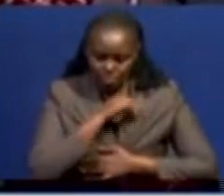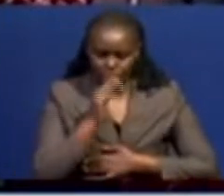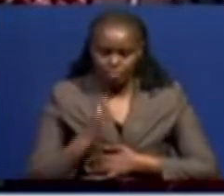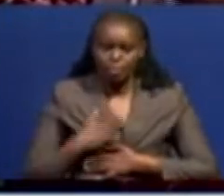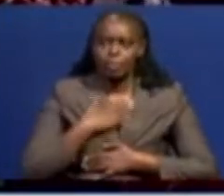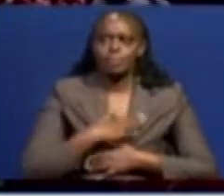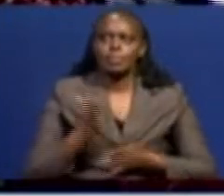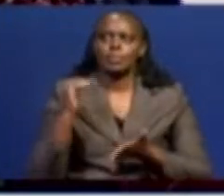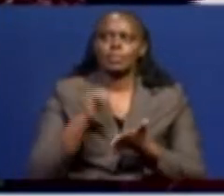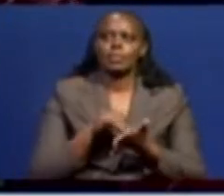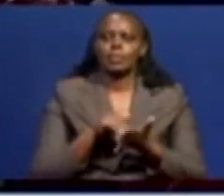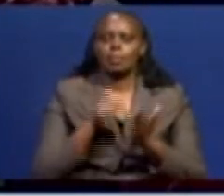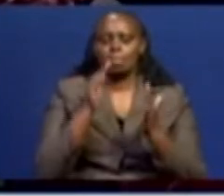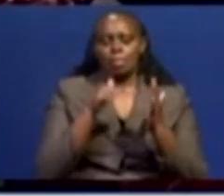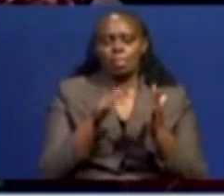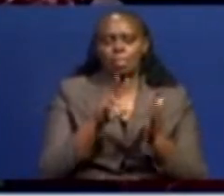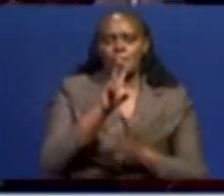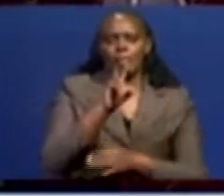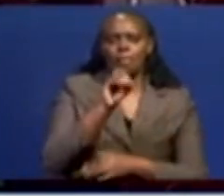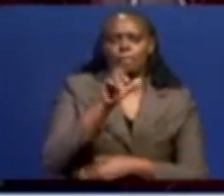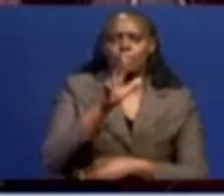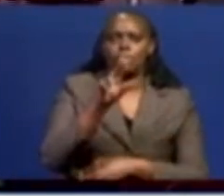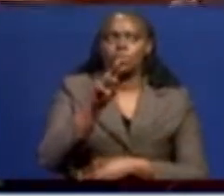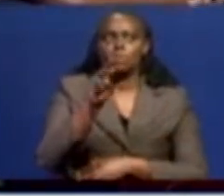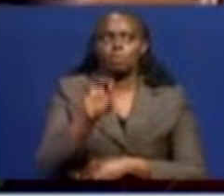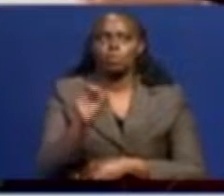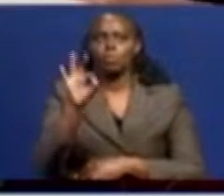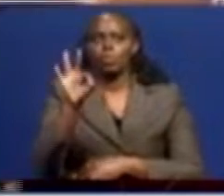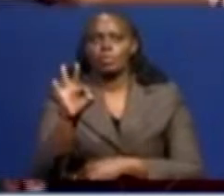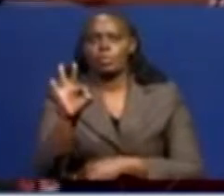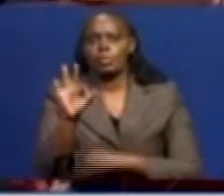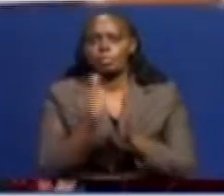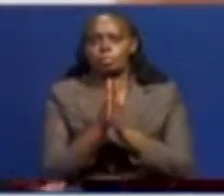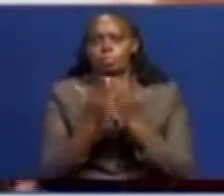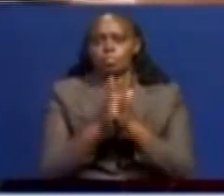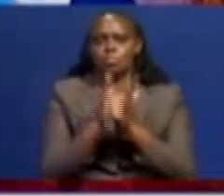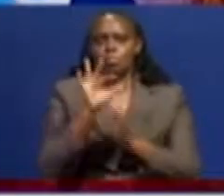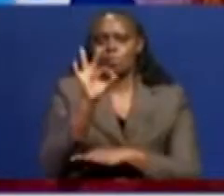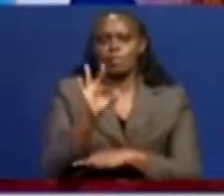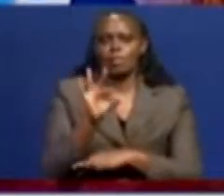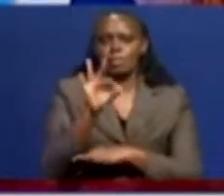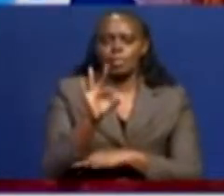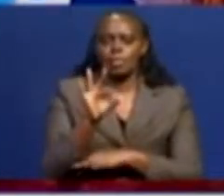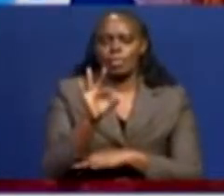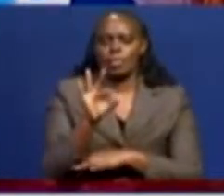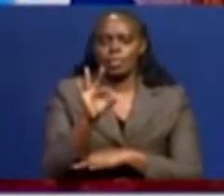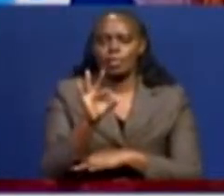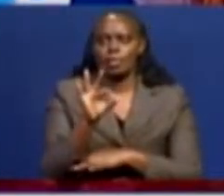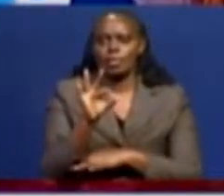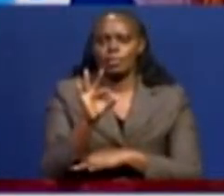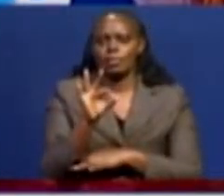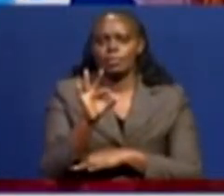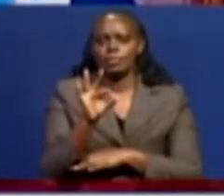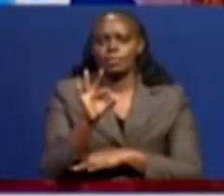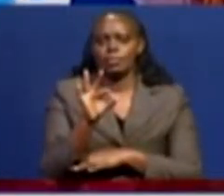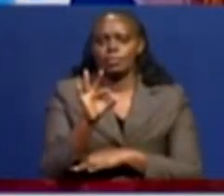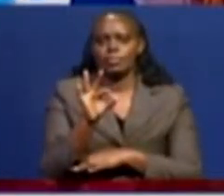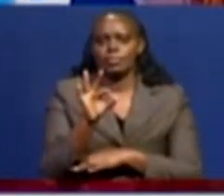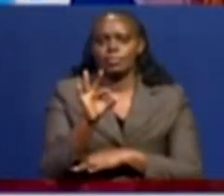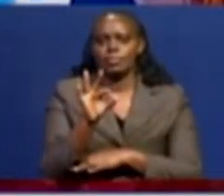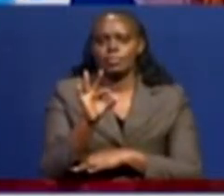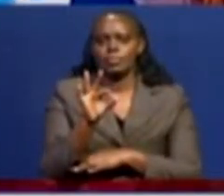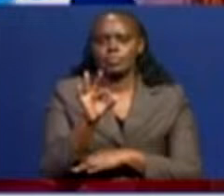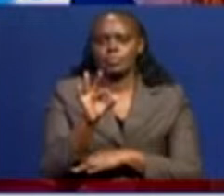Honorable Senators, kindly again refer with me to volume 3. It's a green bundle that appears like this.